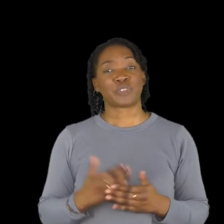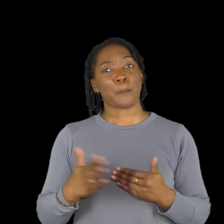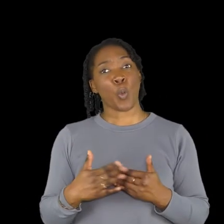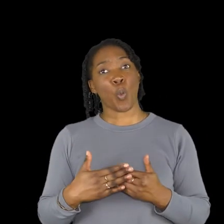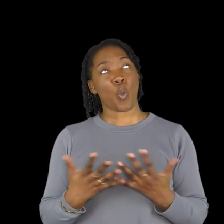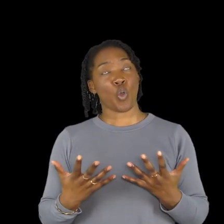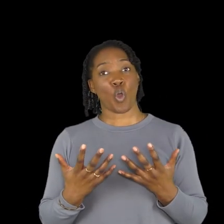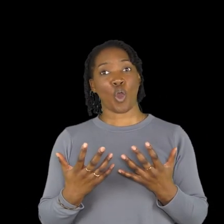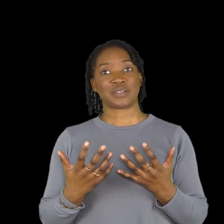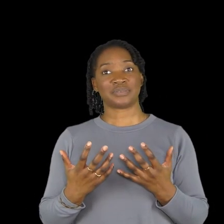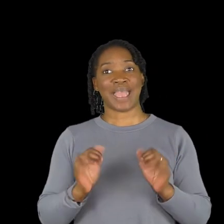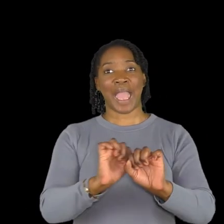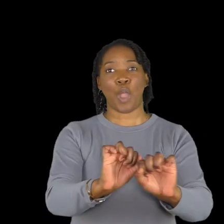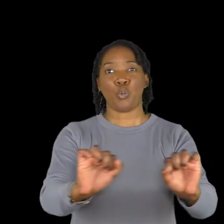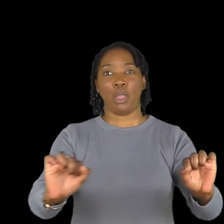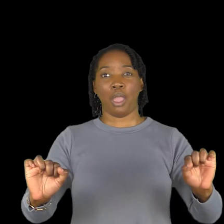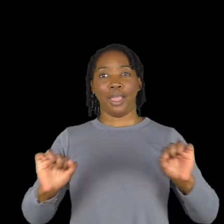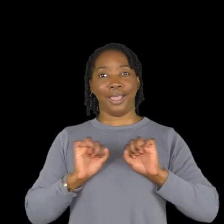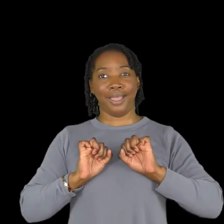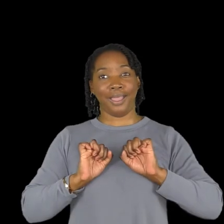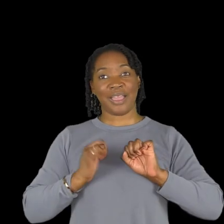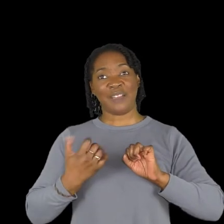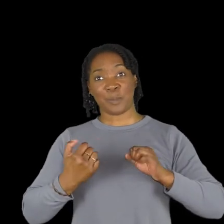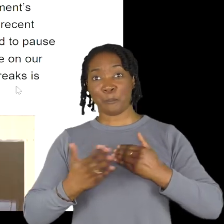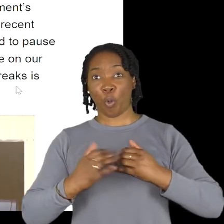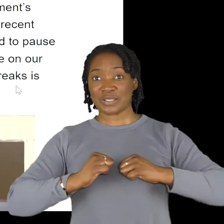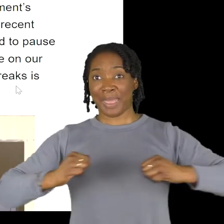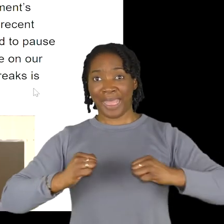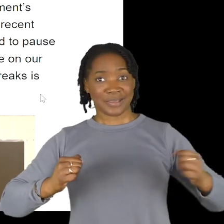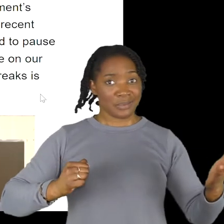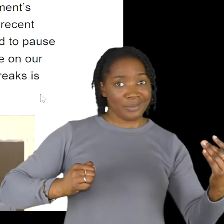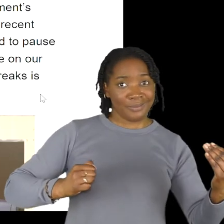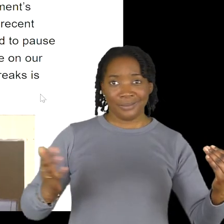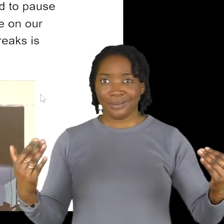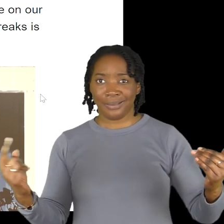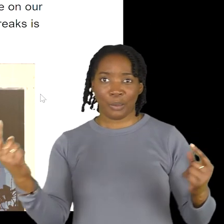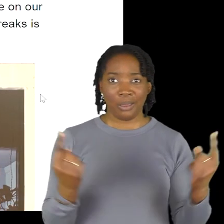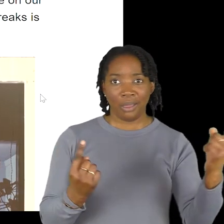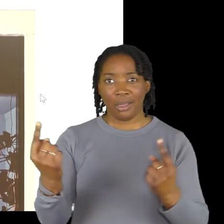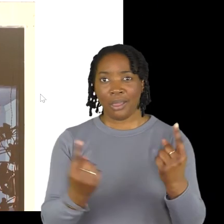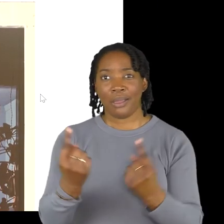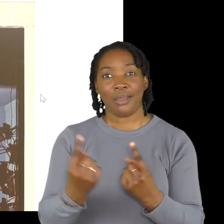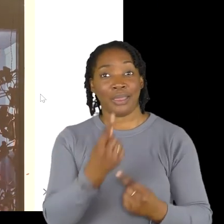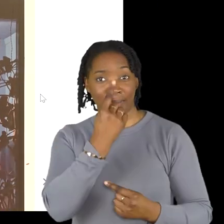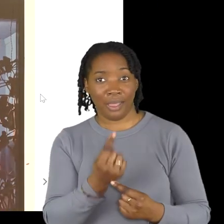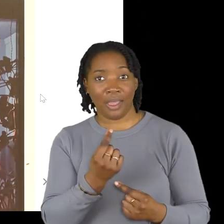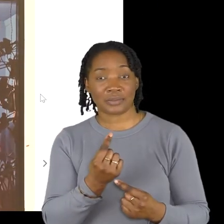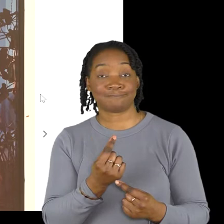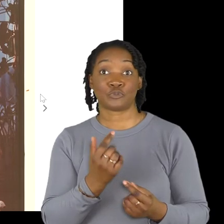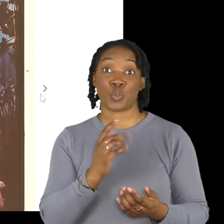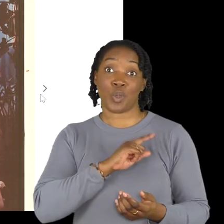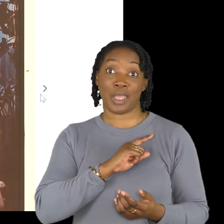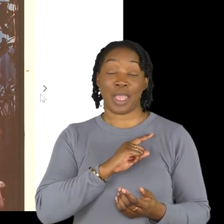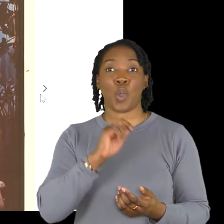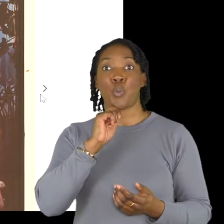It's more ours than mine, and there is space for other people to be involved and other people to be part of it. Because one of the